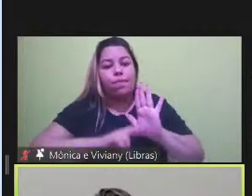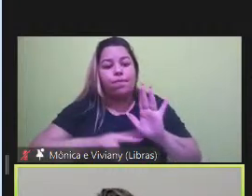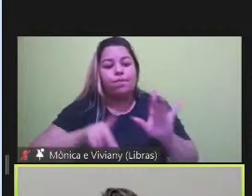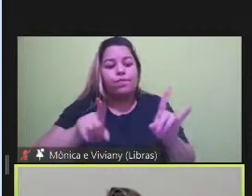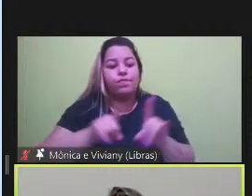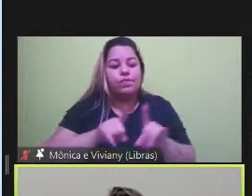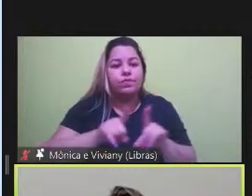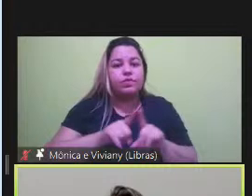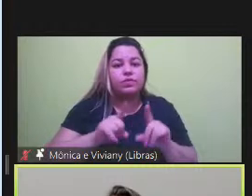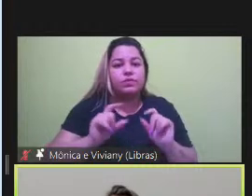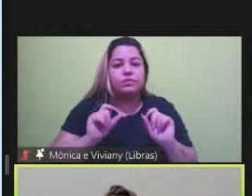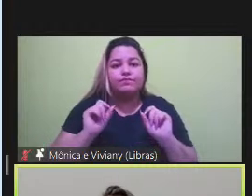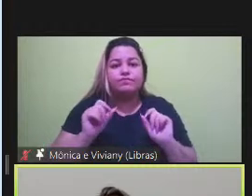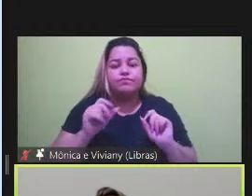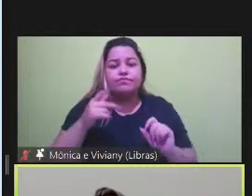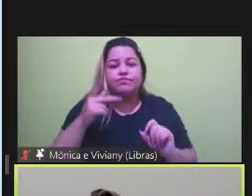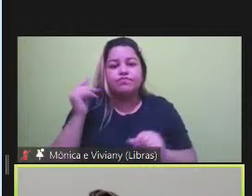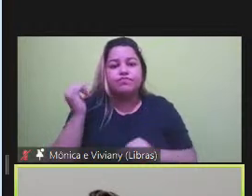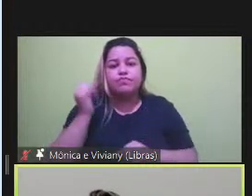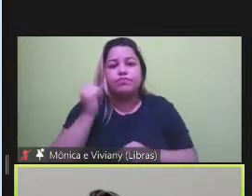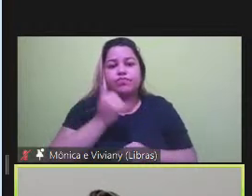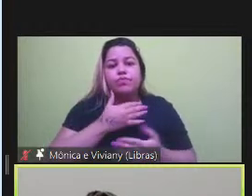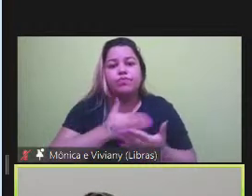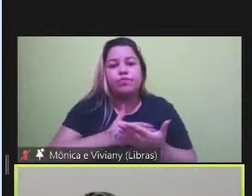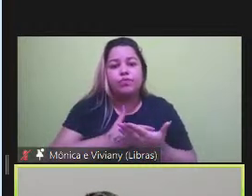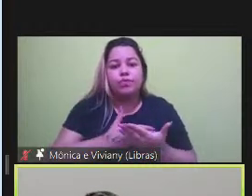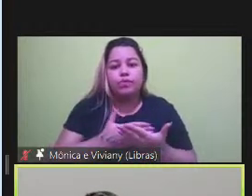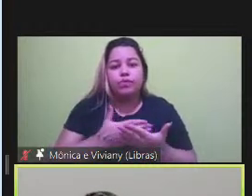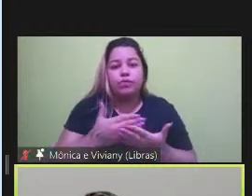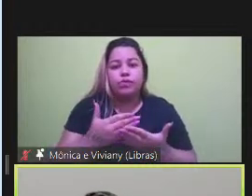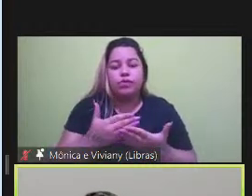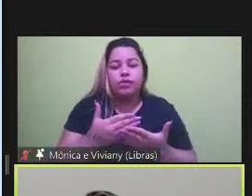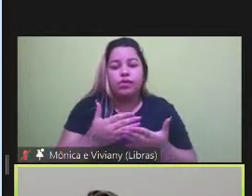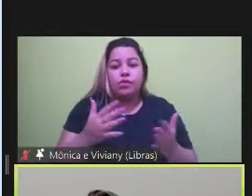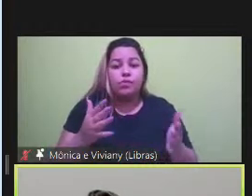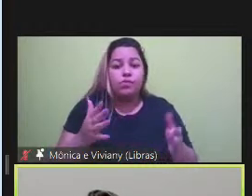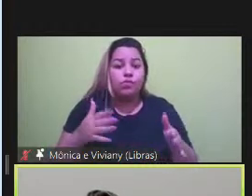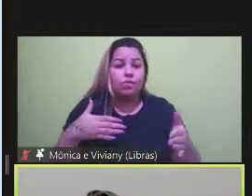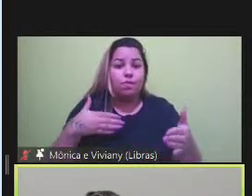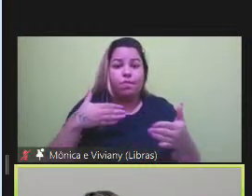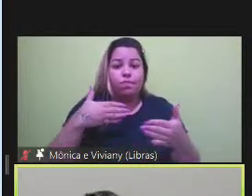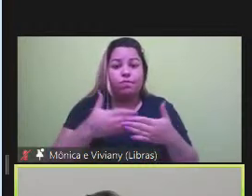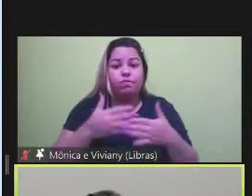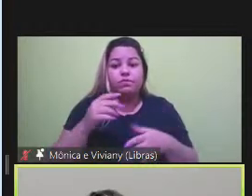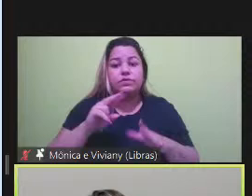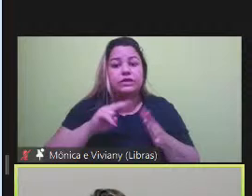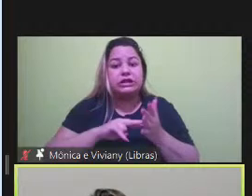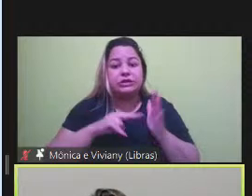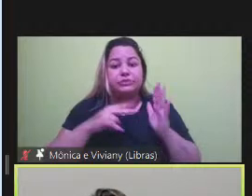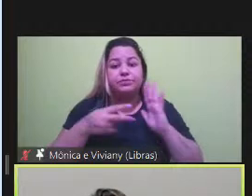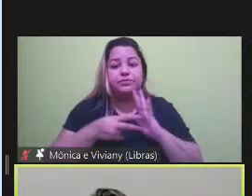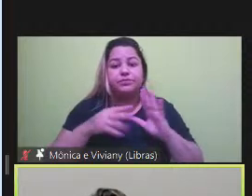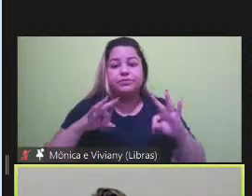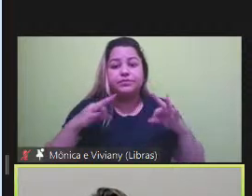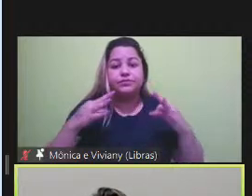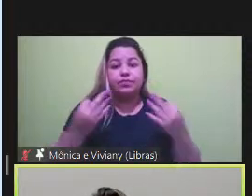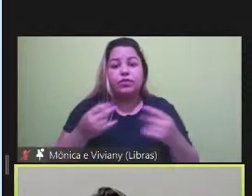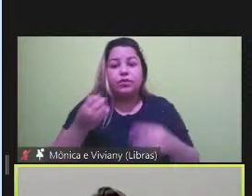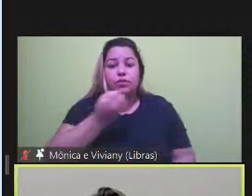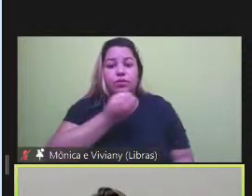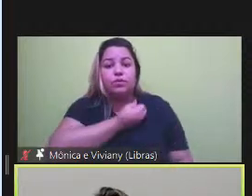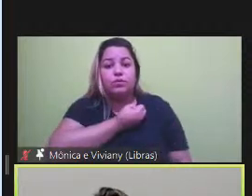reports, because as I said before in the beginning, we had many advancements in all